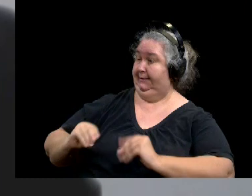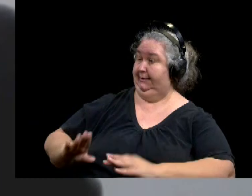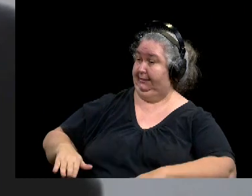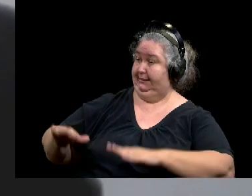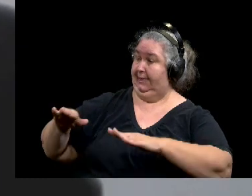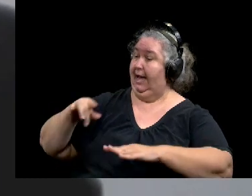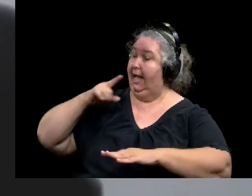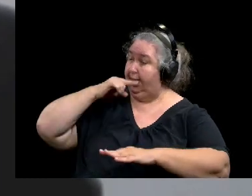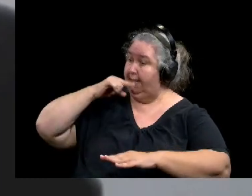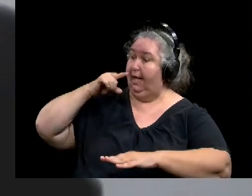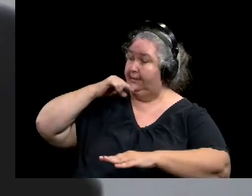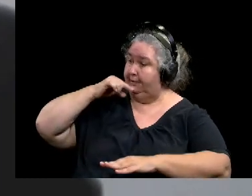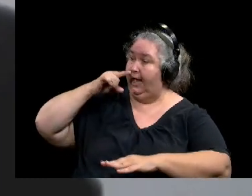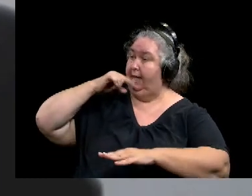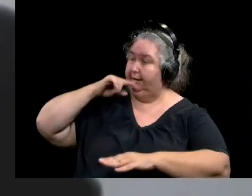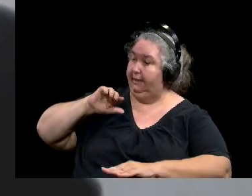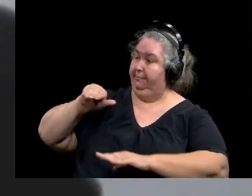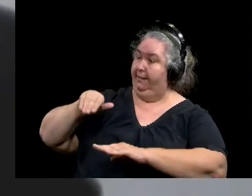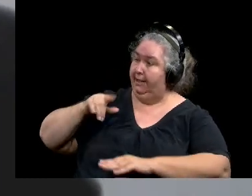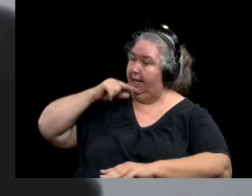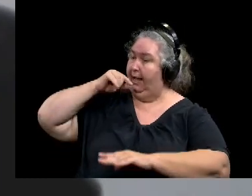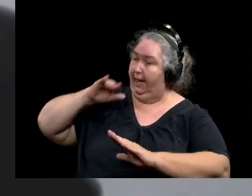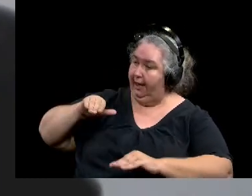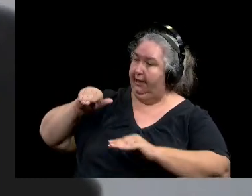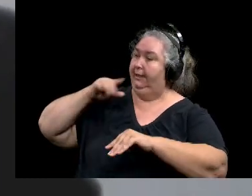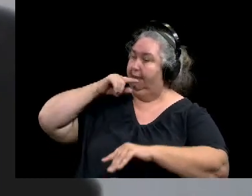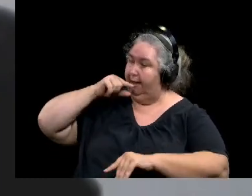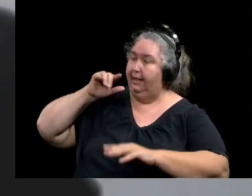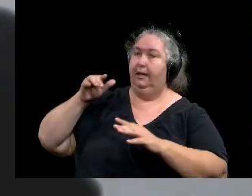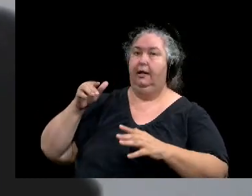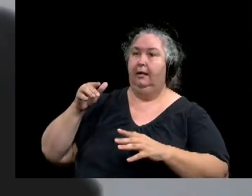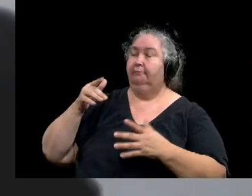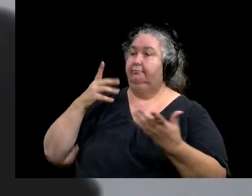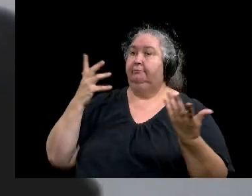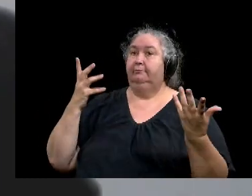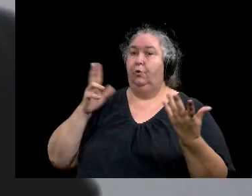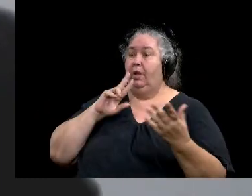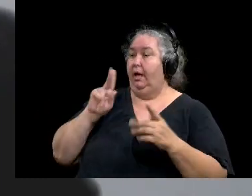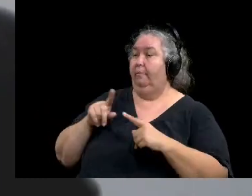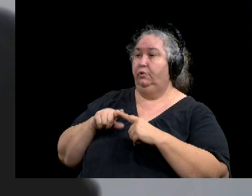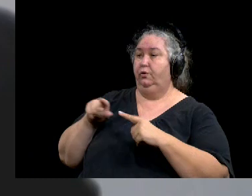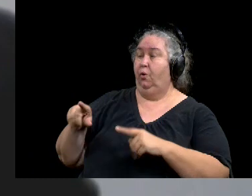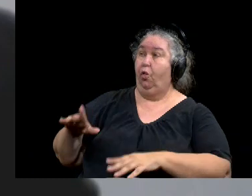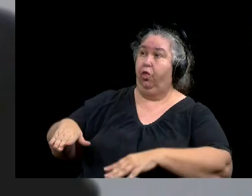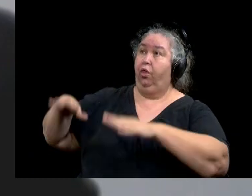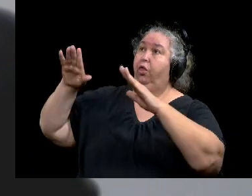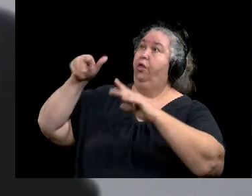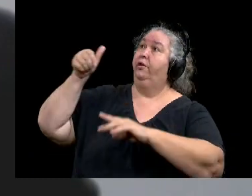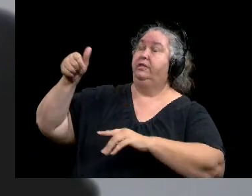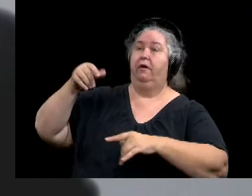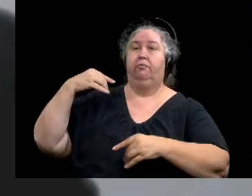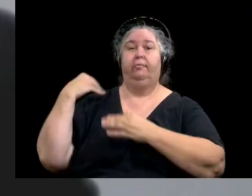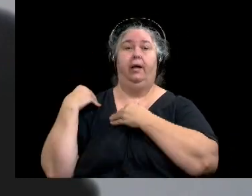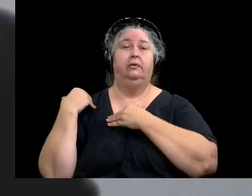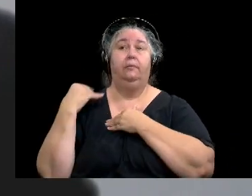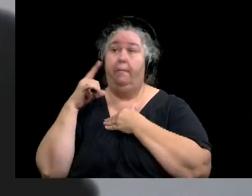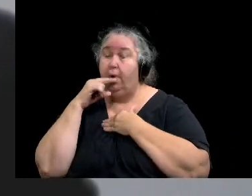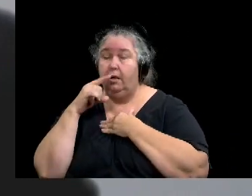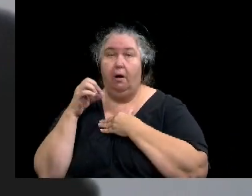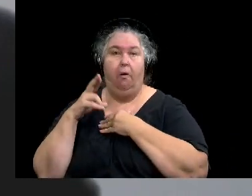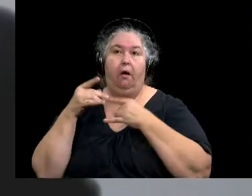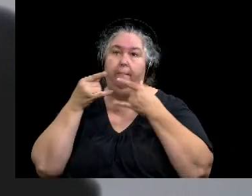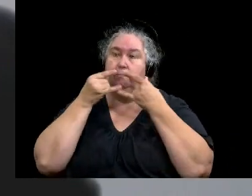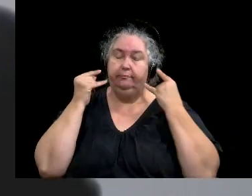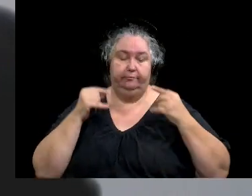them, we remind them, we reinforce it. It's really up to each individual to take that responsibility, whether it's brushing your teeth or wearing a